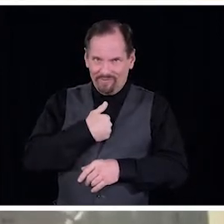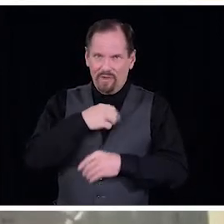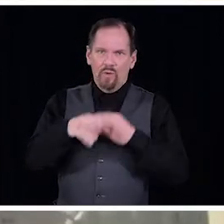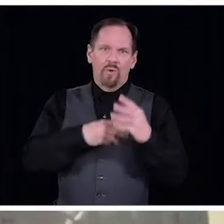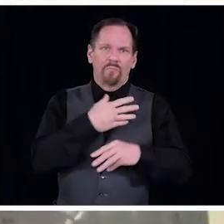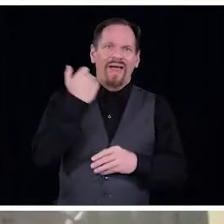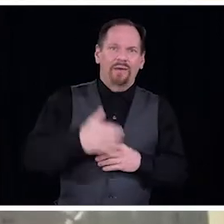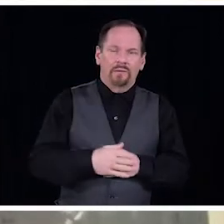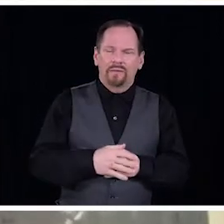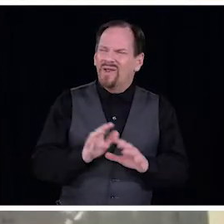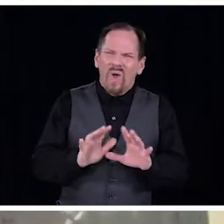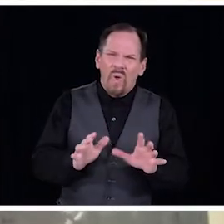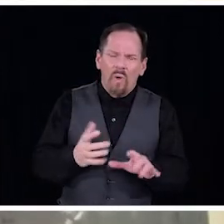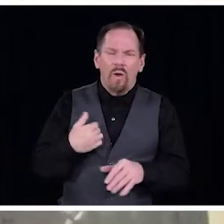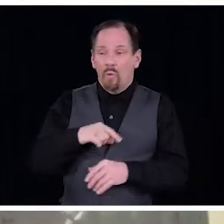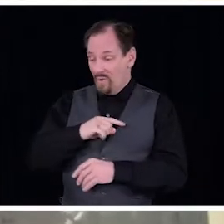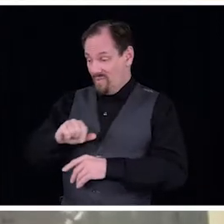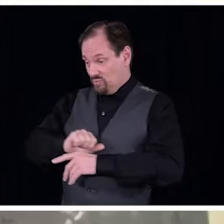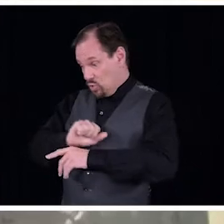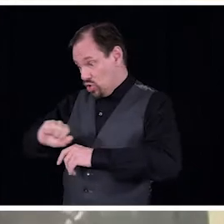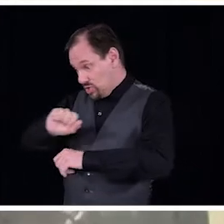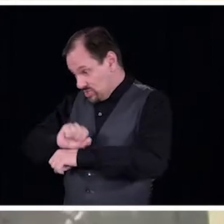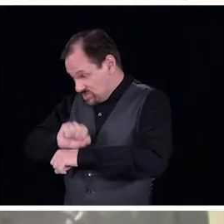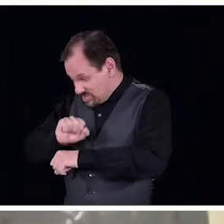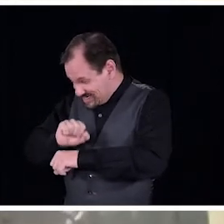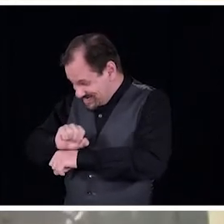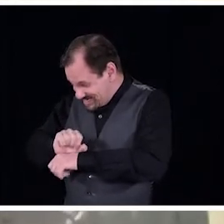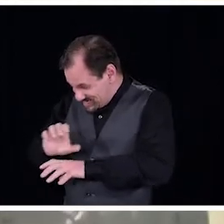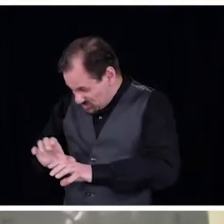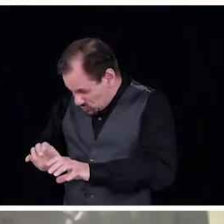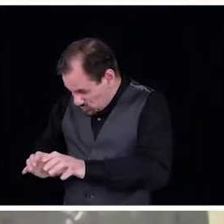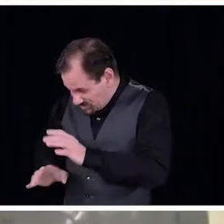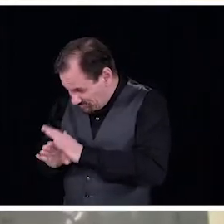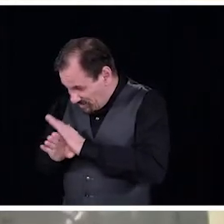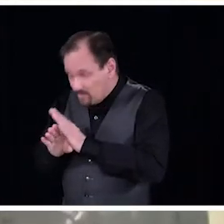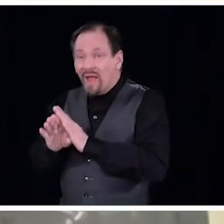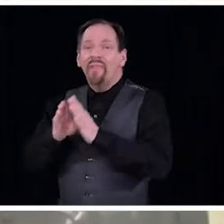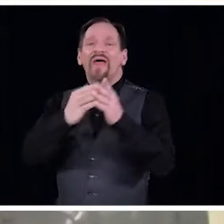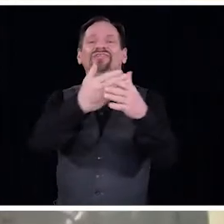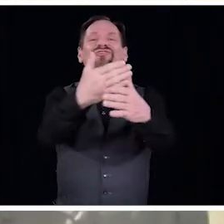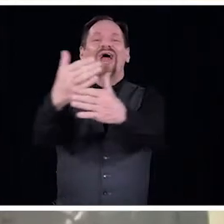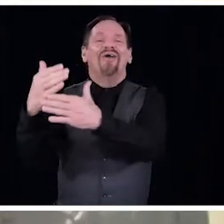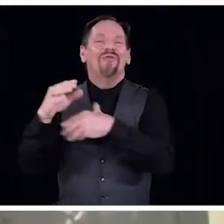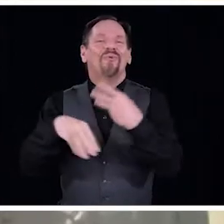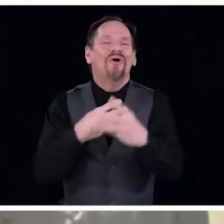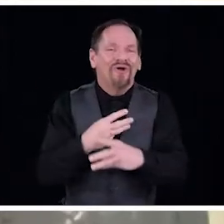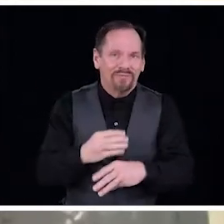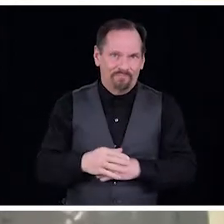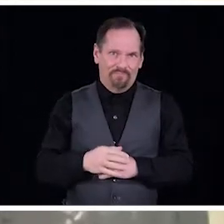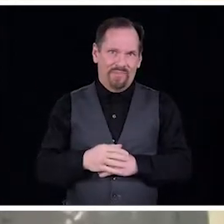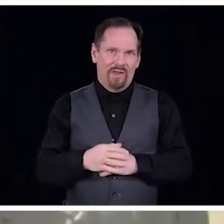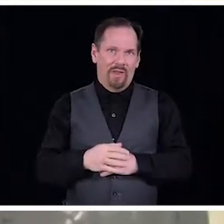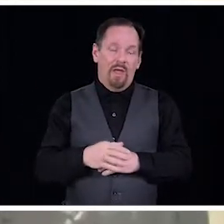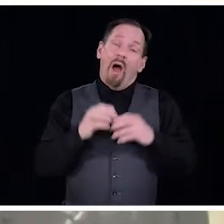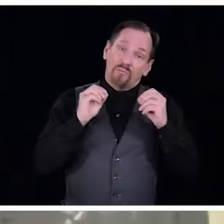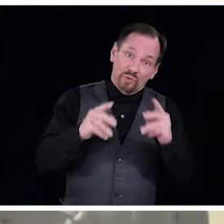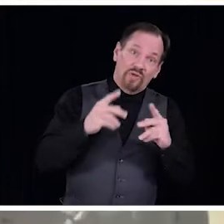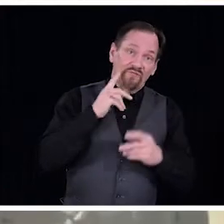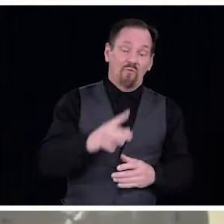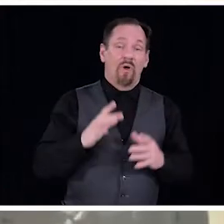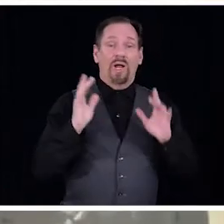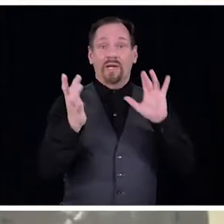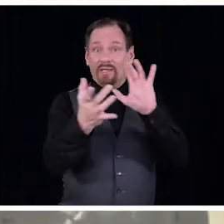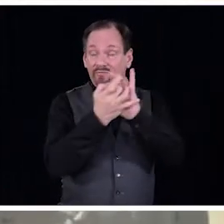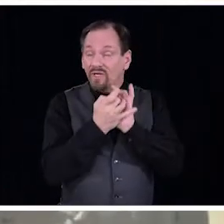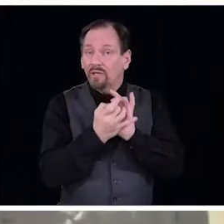art we create with the world and mean it. To create opportunities for connectivity, to heal, or to inspire the